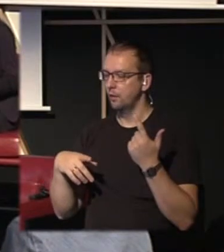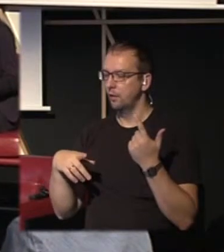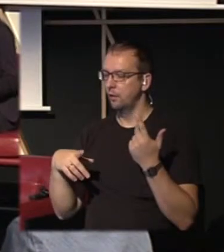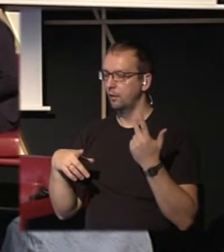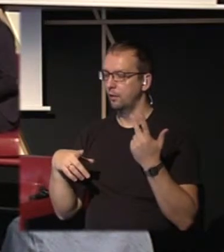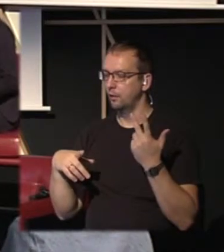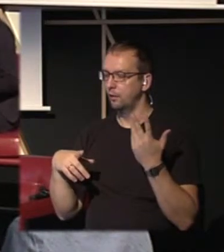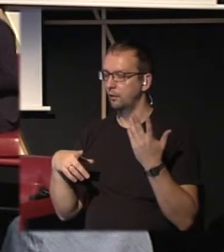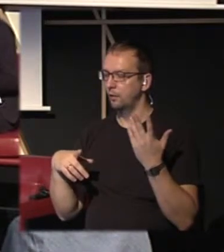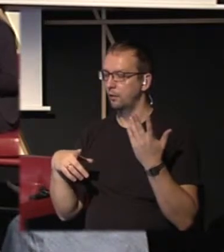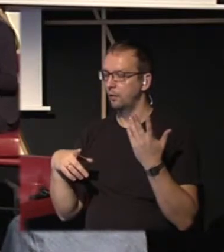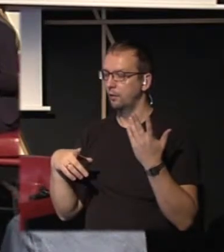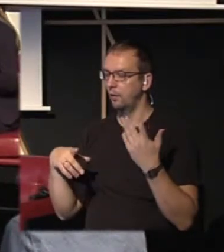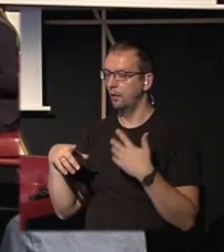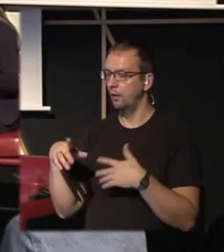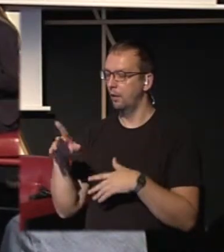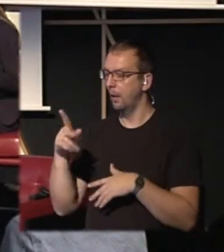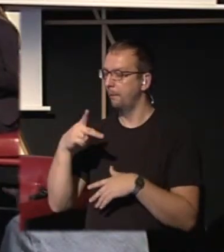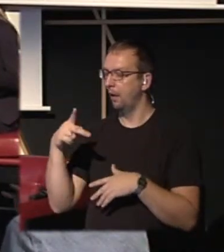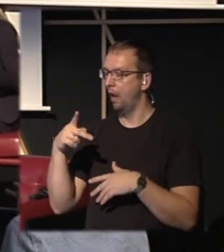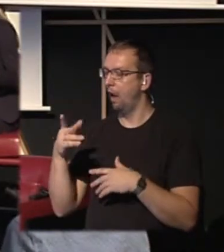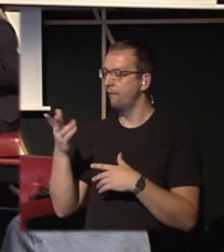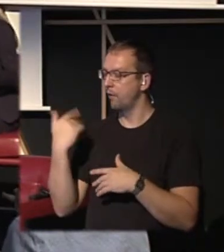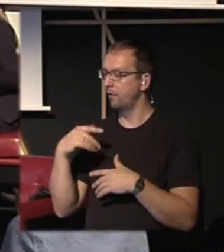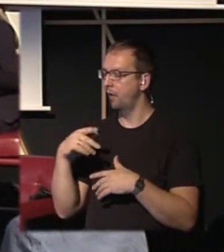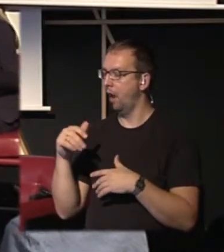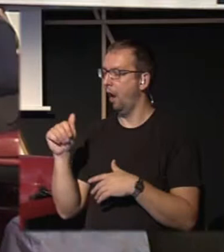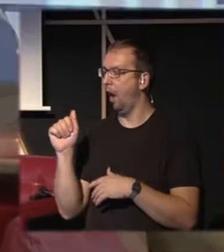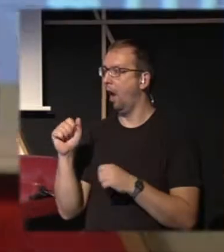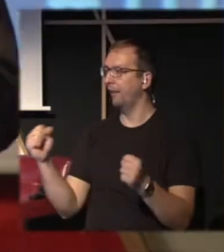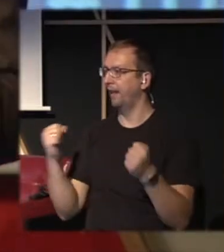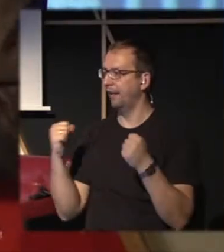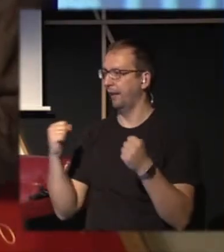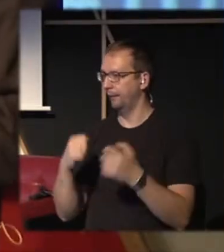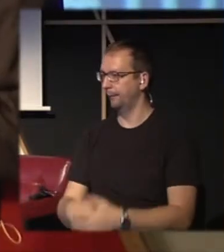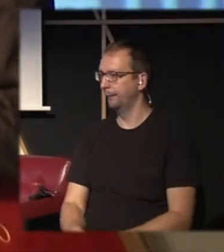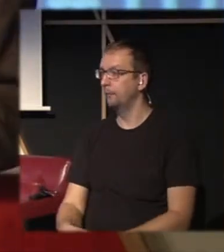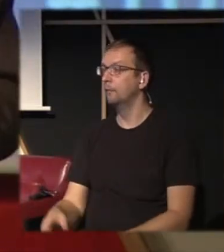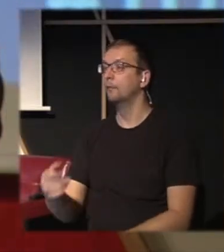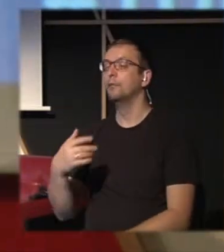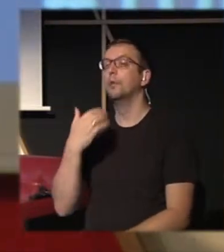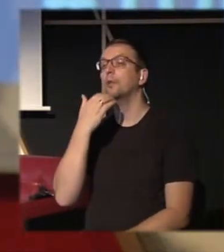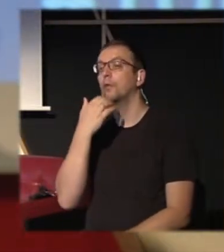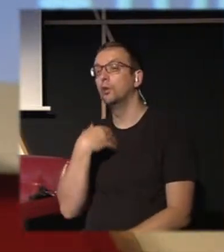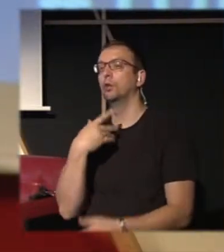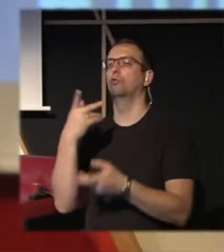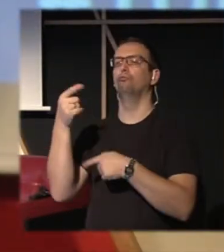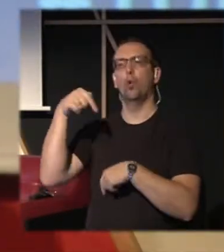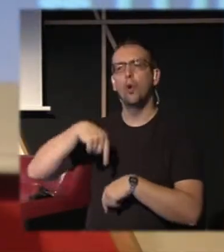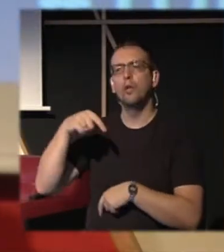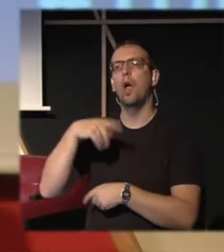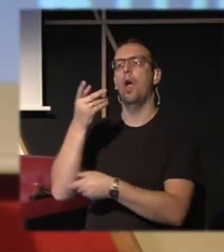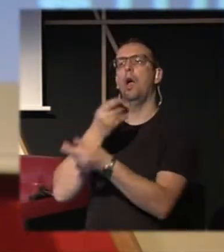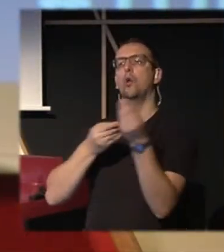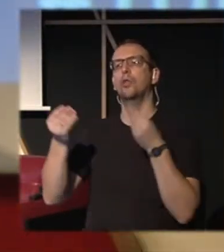of all what club licensing, UEFA club licensing means, and he will give us an understanding of the developments which